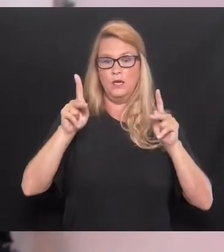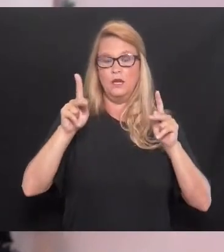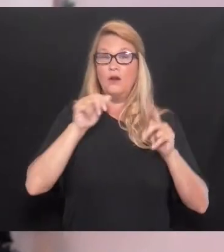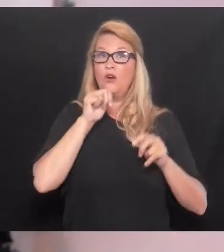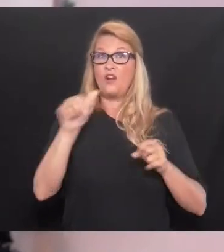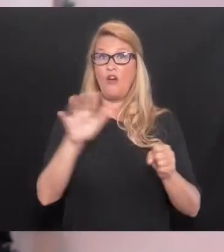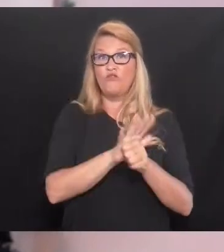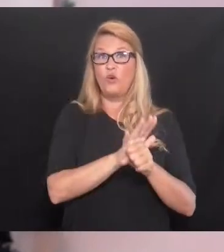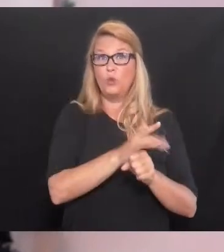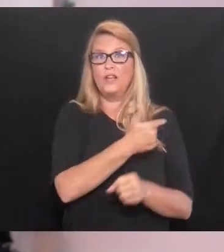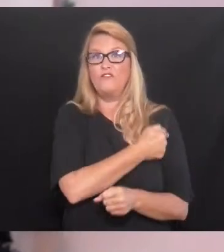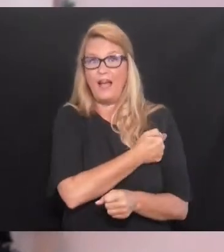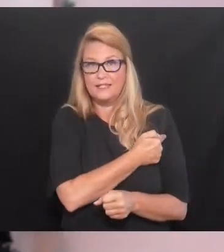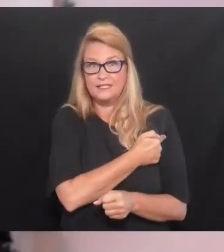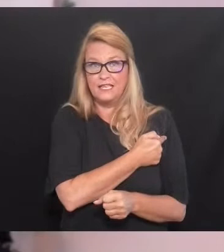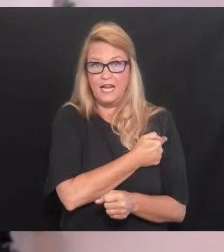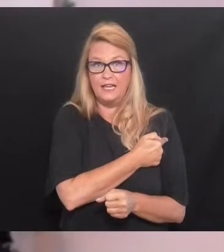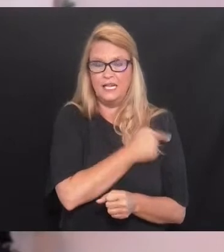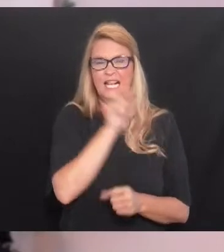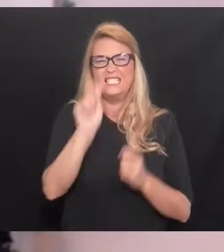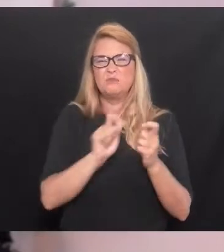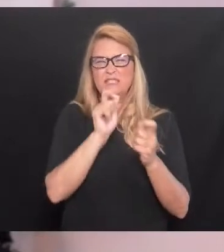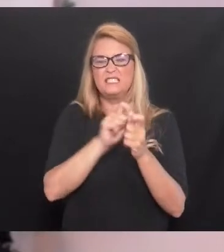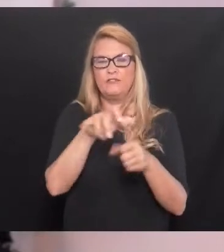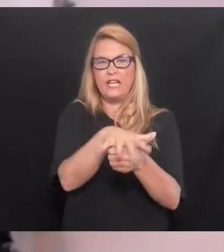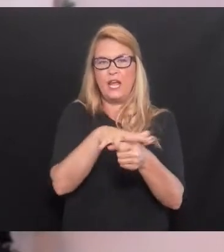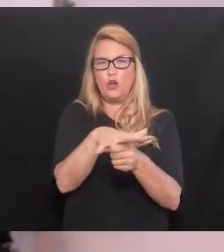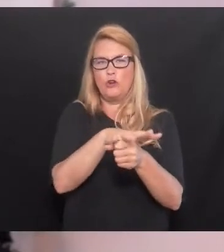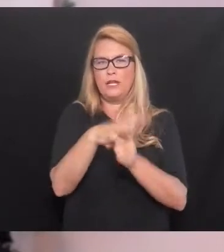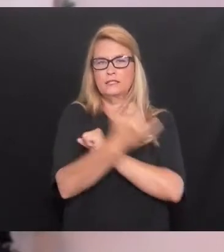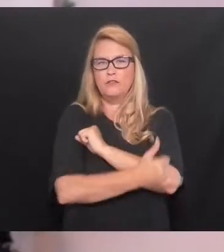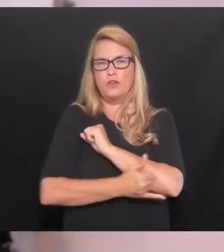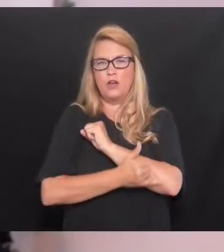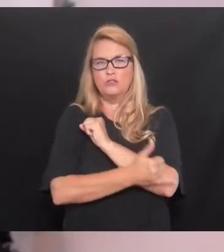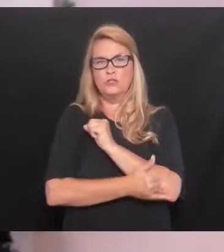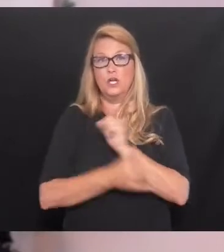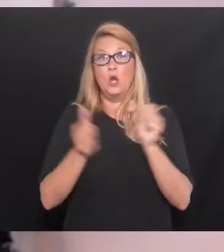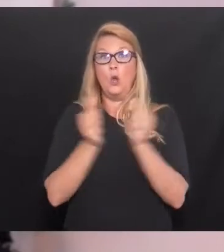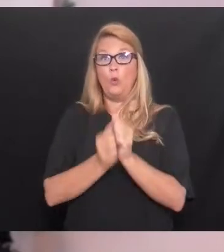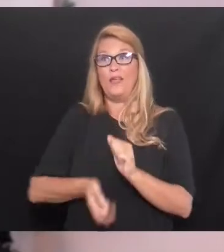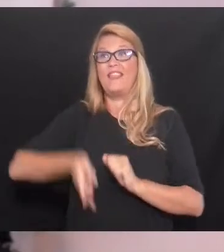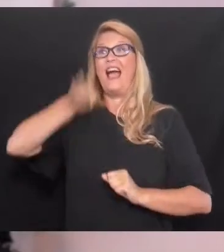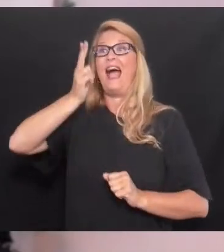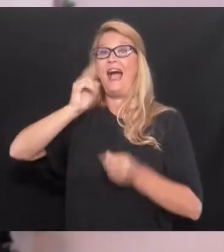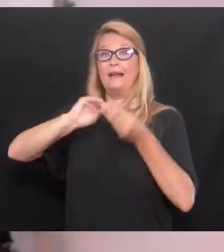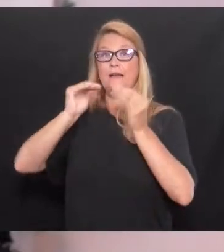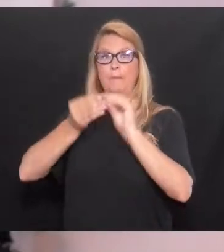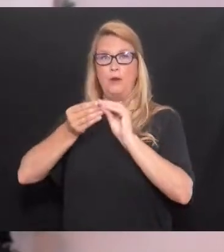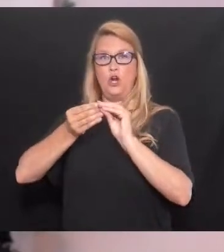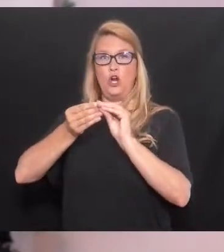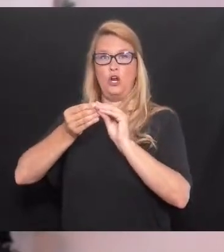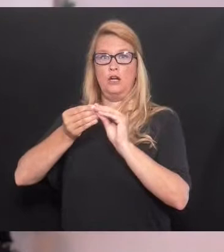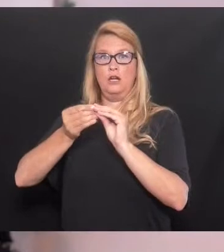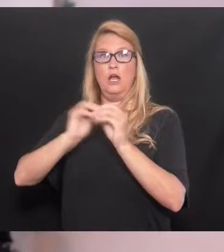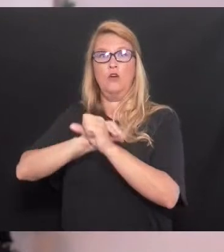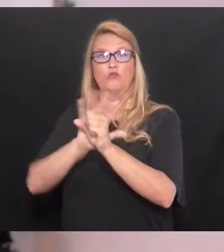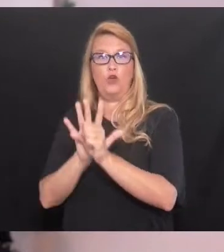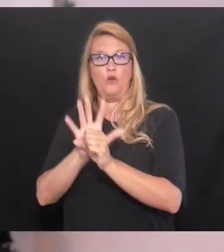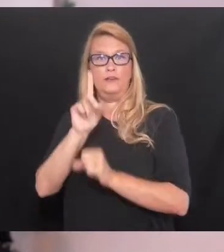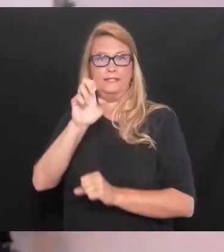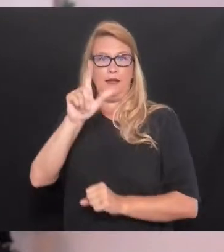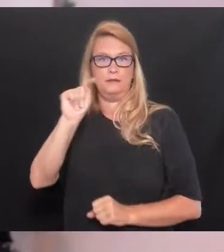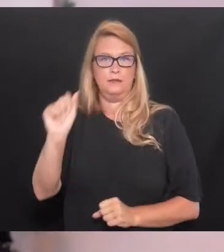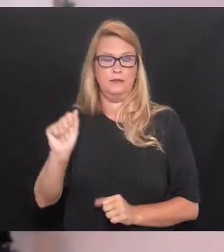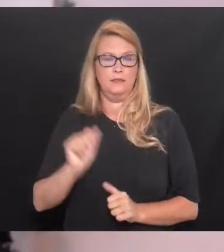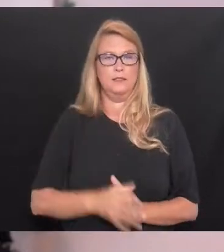in certain parts of the country, particularly parts with really high amounts of virus. And there's also a very